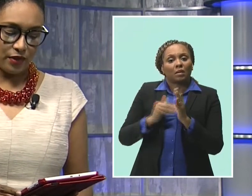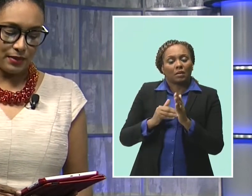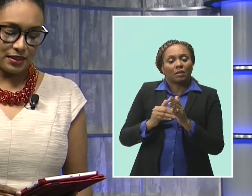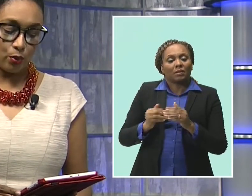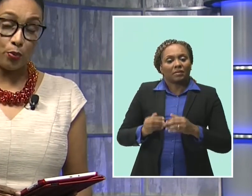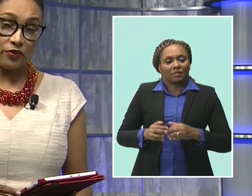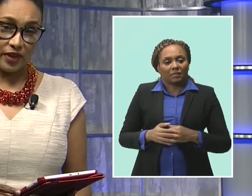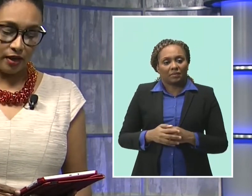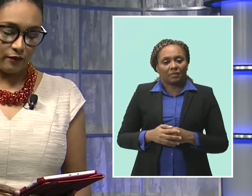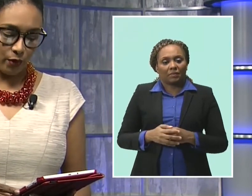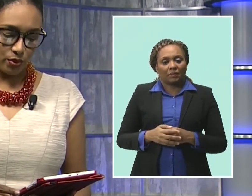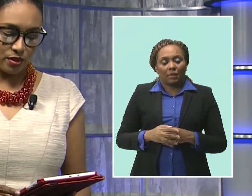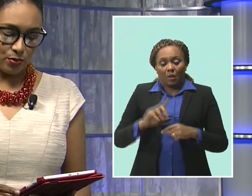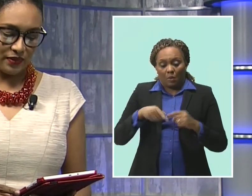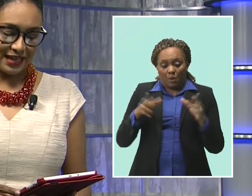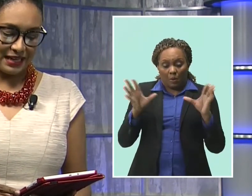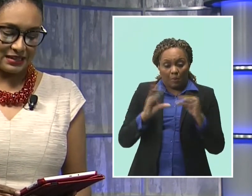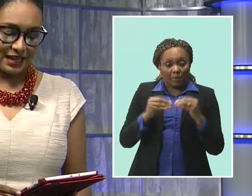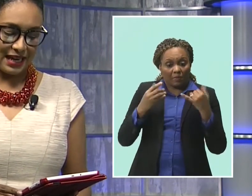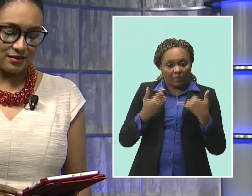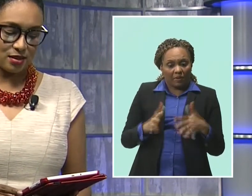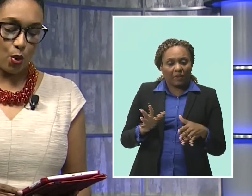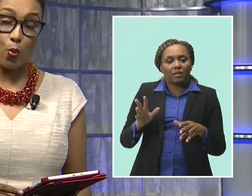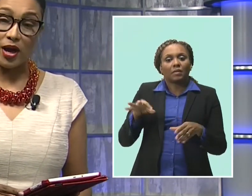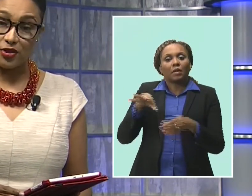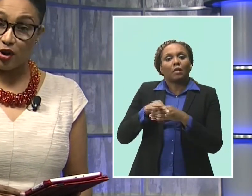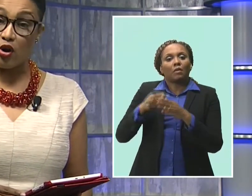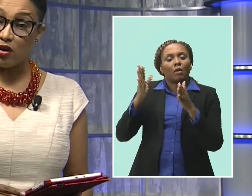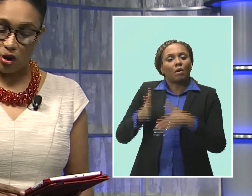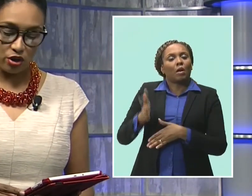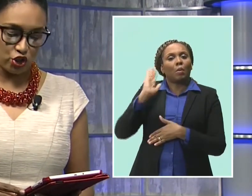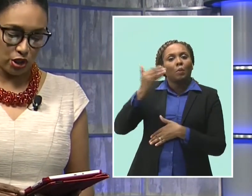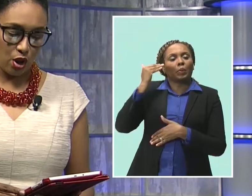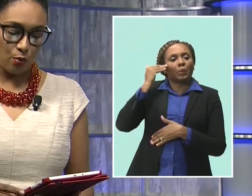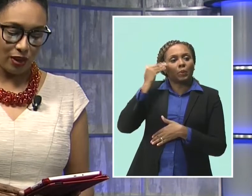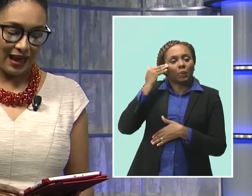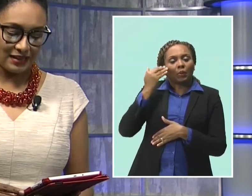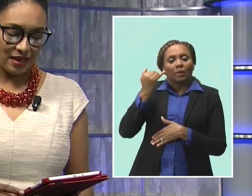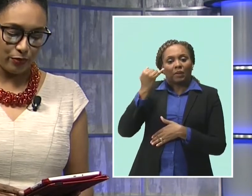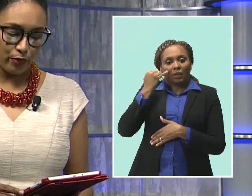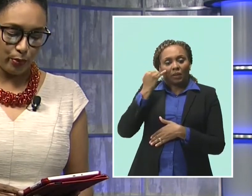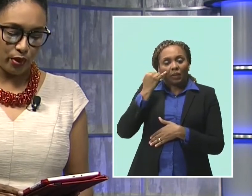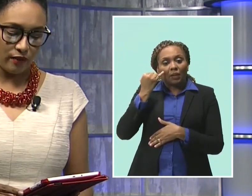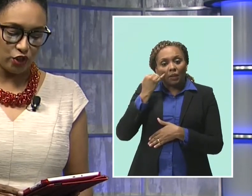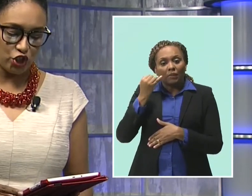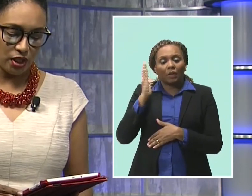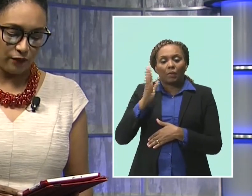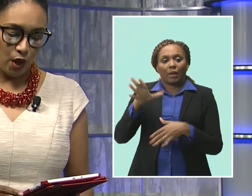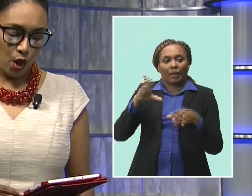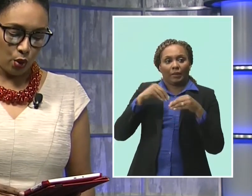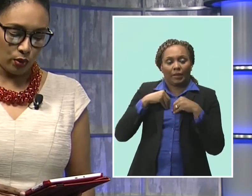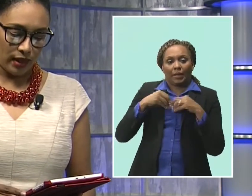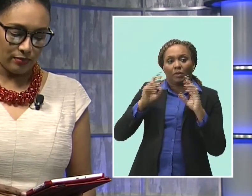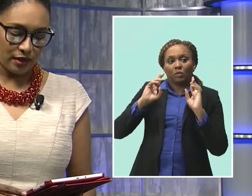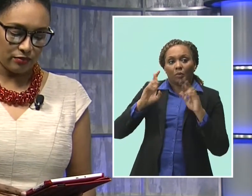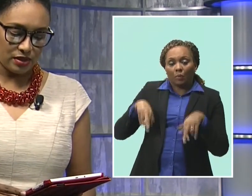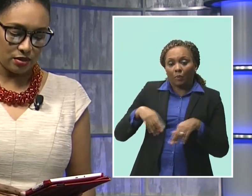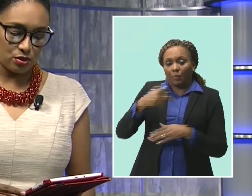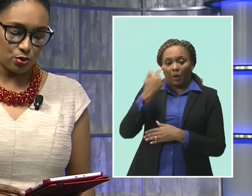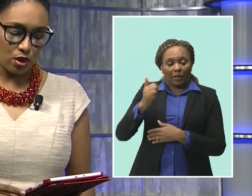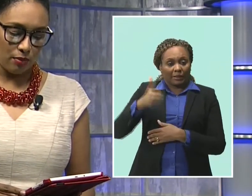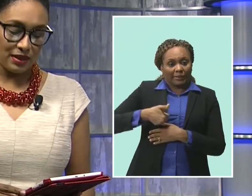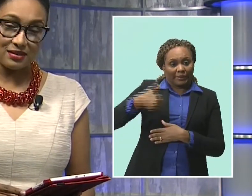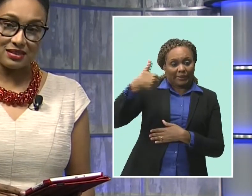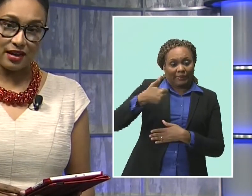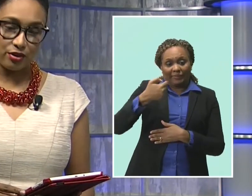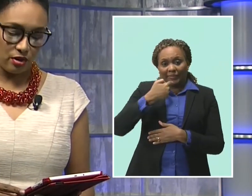outcome of the meeting will provide voters with an insight as to whether or not GECOM will accept the report of the chief, who claimed that the results